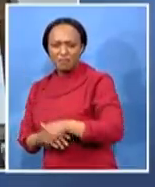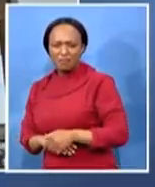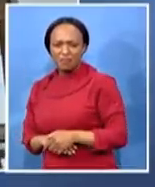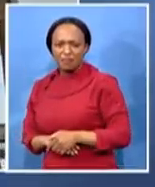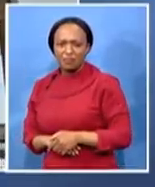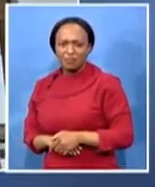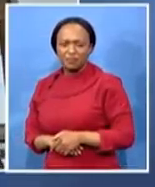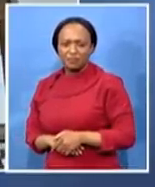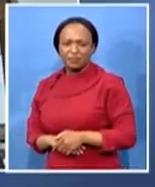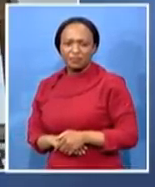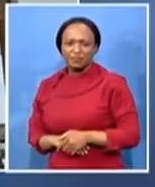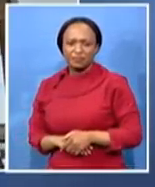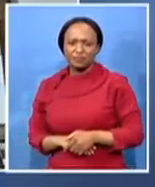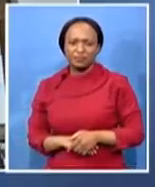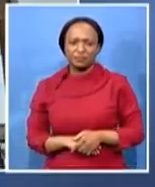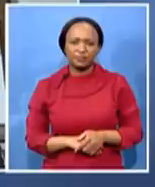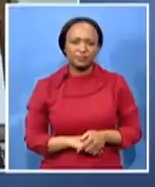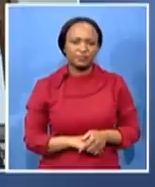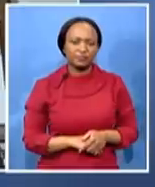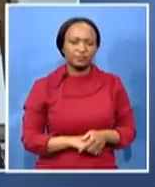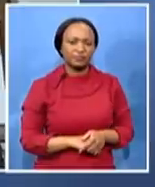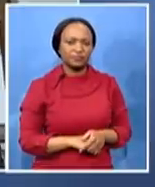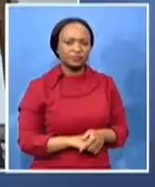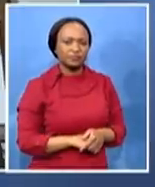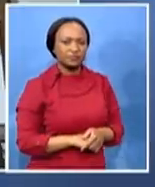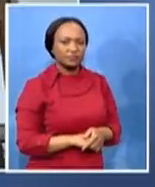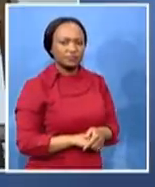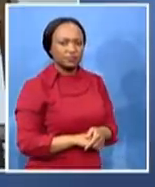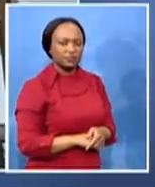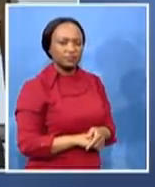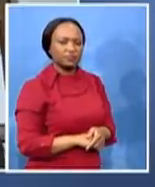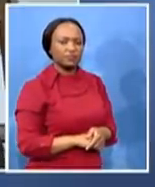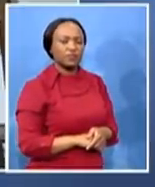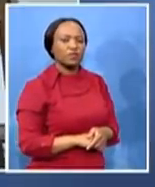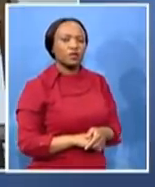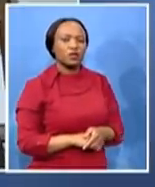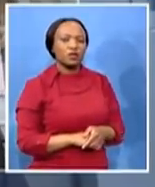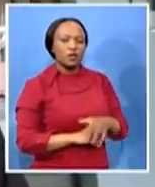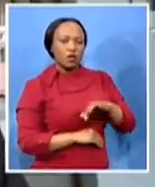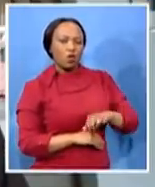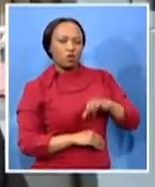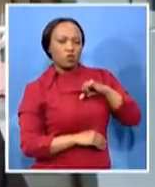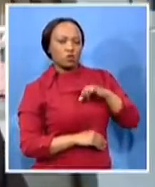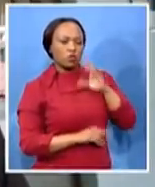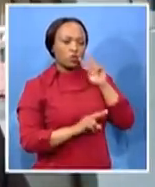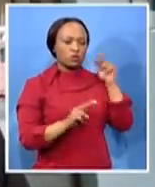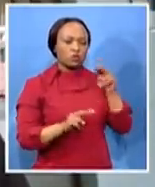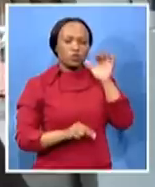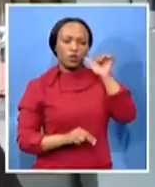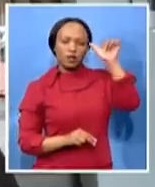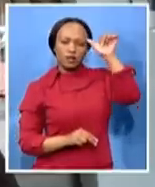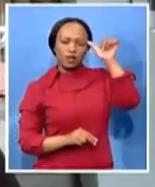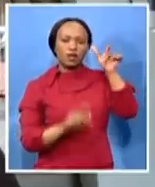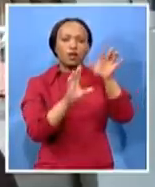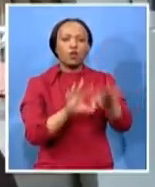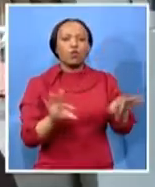I think he's wanting, in terms of moral authority, to be regarded as an elder worthy of elder statesmanship. Remember